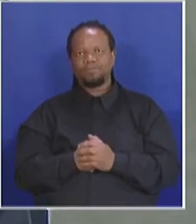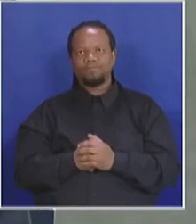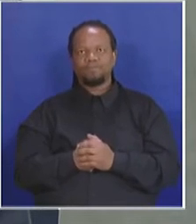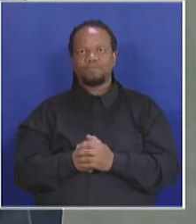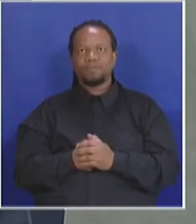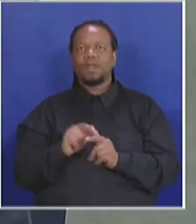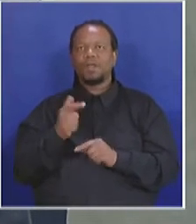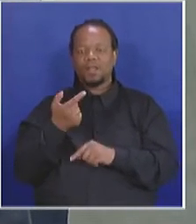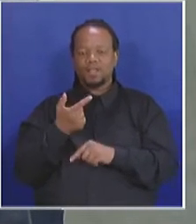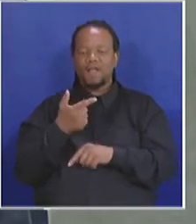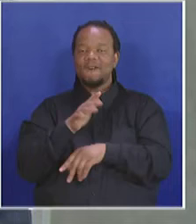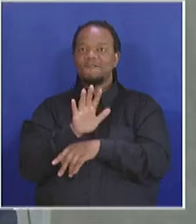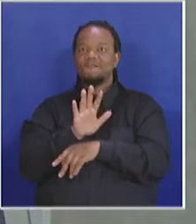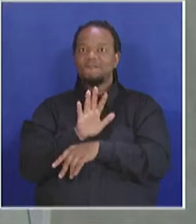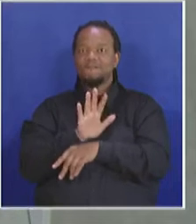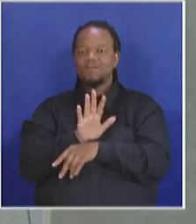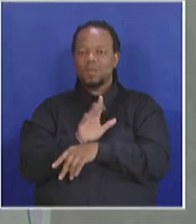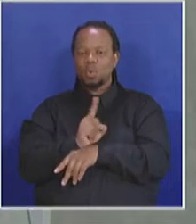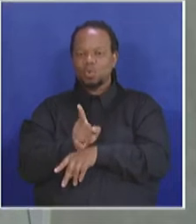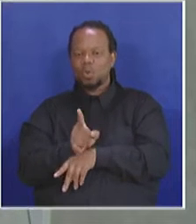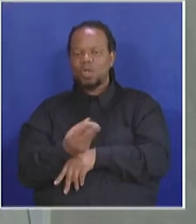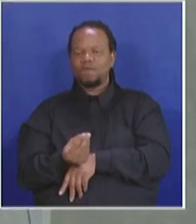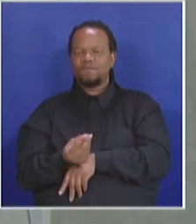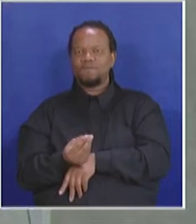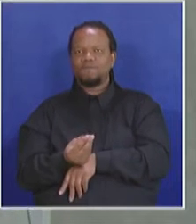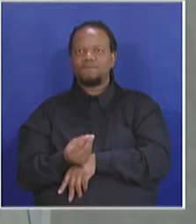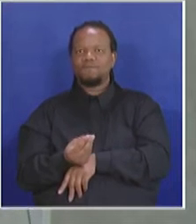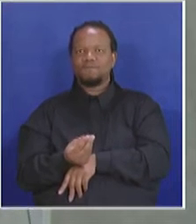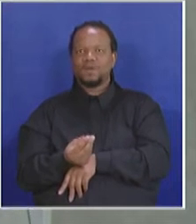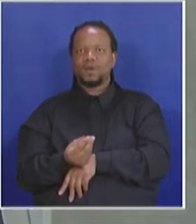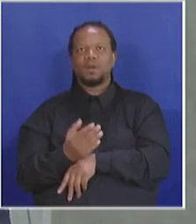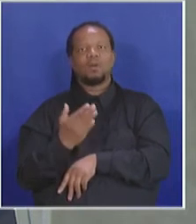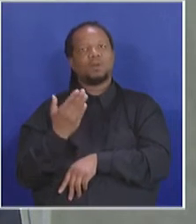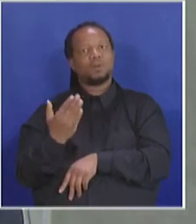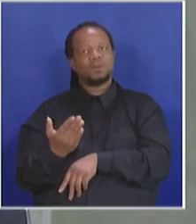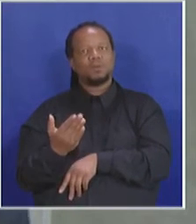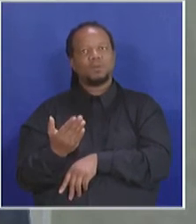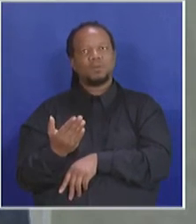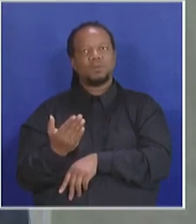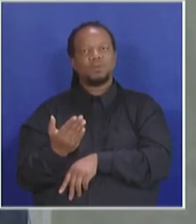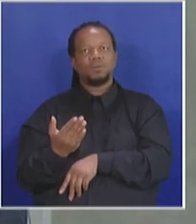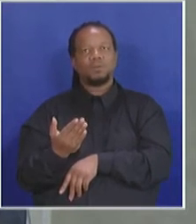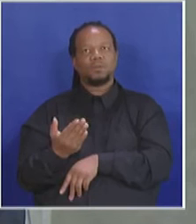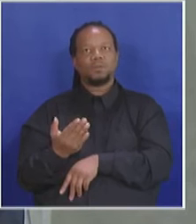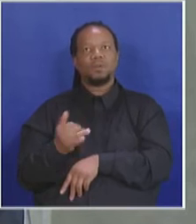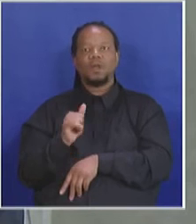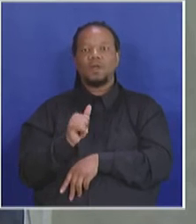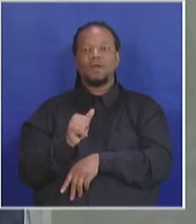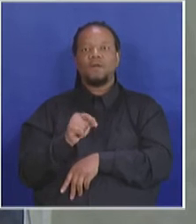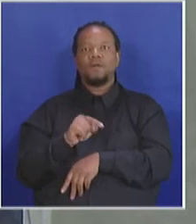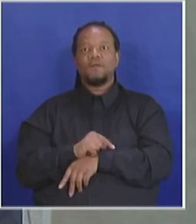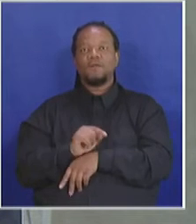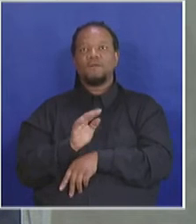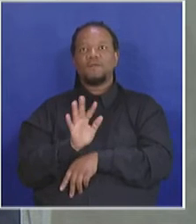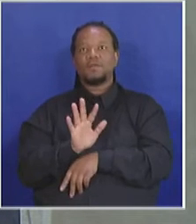15 seconds is already gone from my time, Chair. Can we just Honorable, corruption and slow... Your 15 seconds, can we have